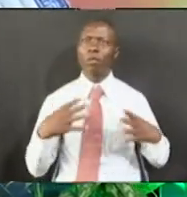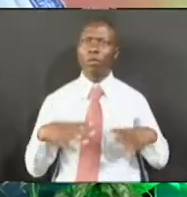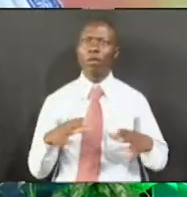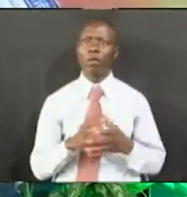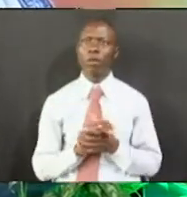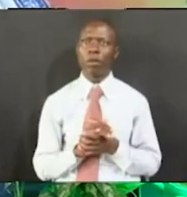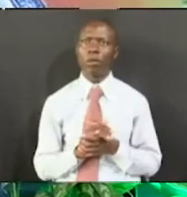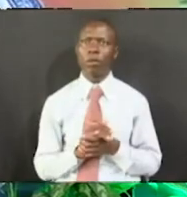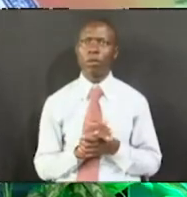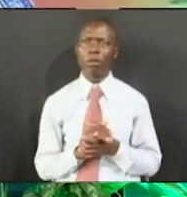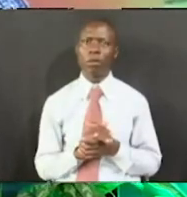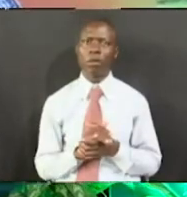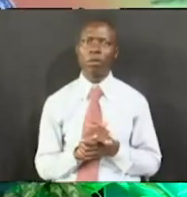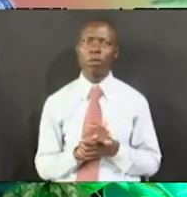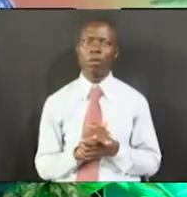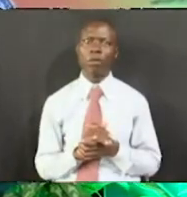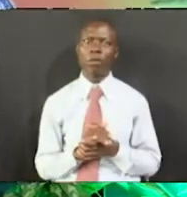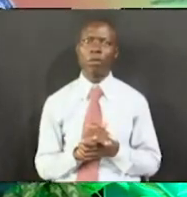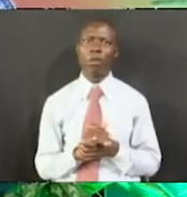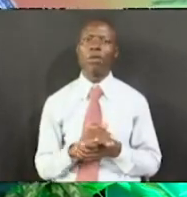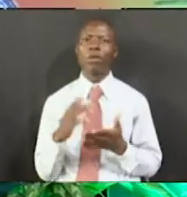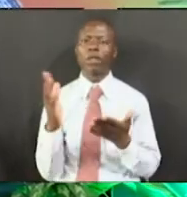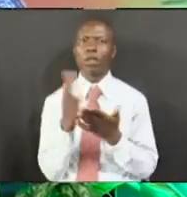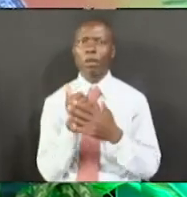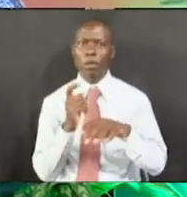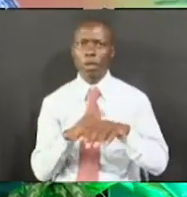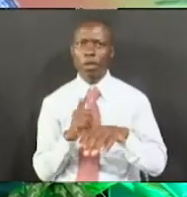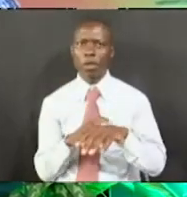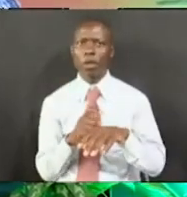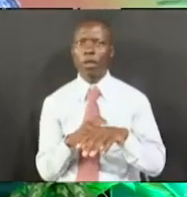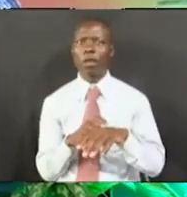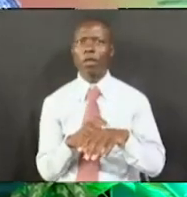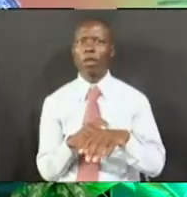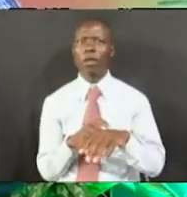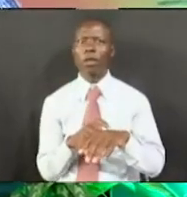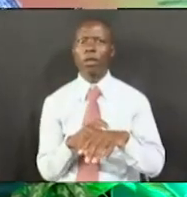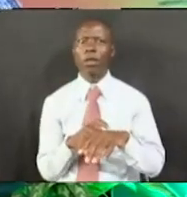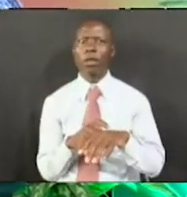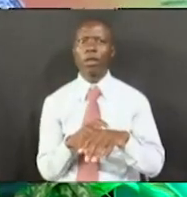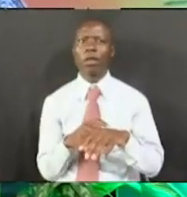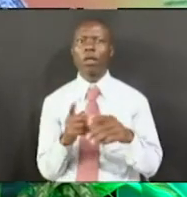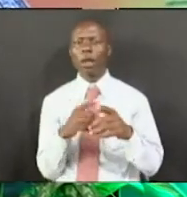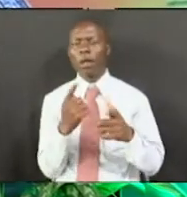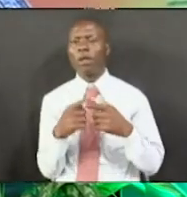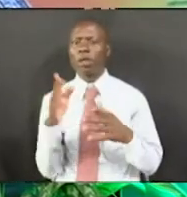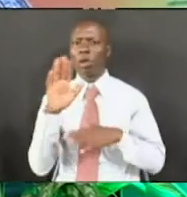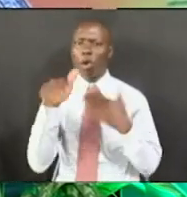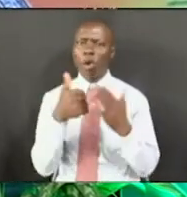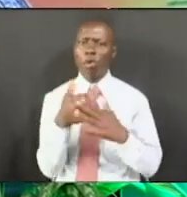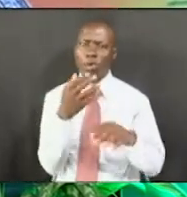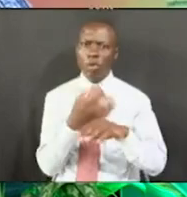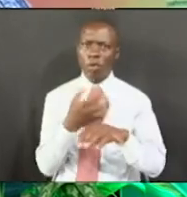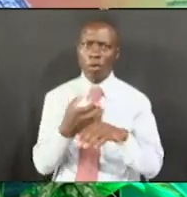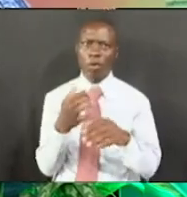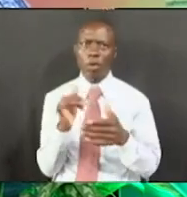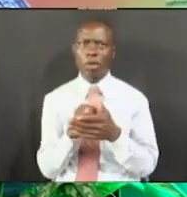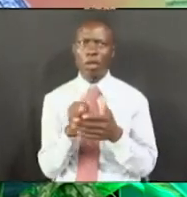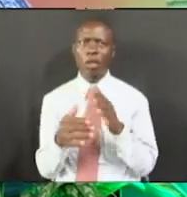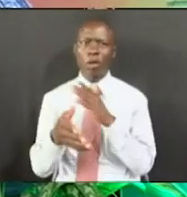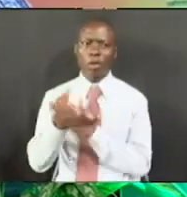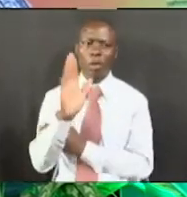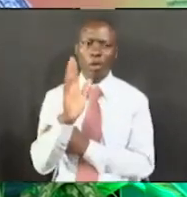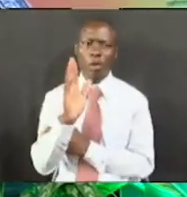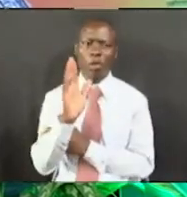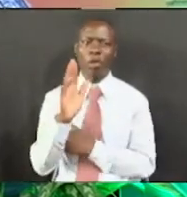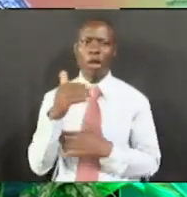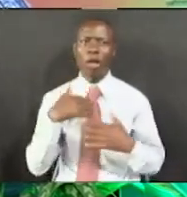is this? Because sometimes we are so quick to throw stones at those who are struggling, but God does not work like